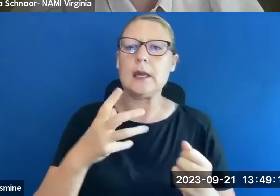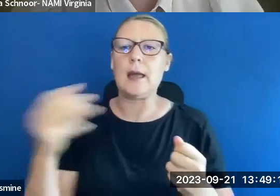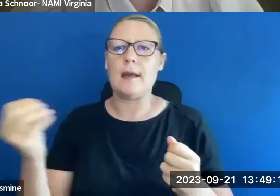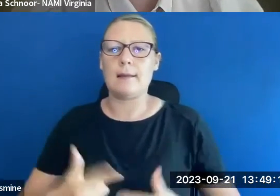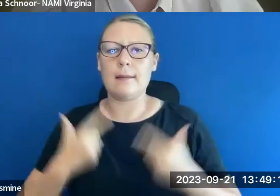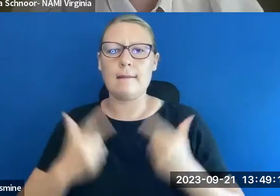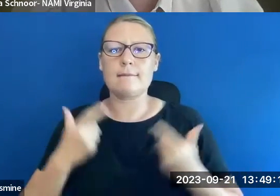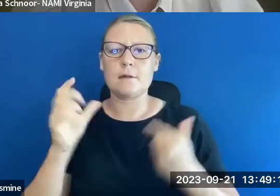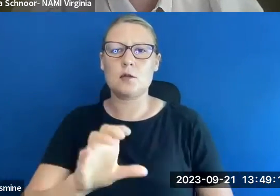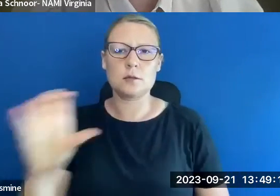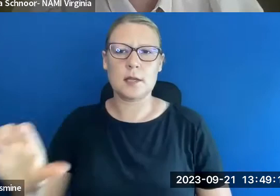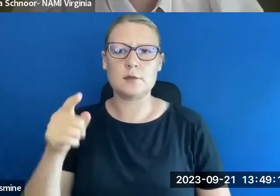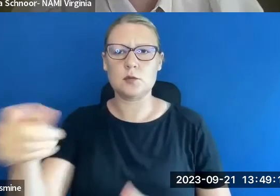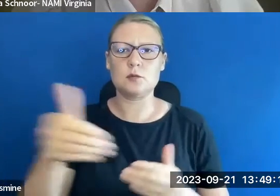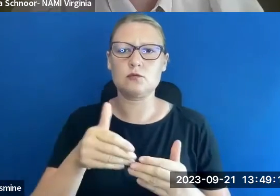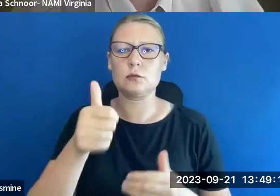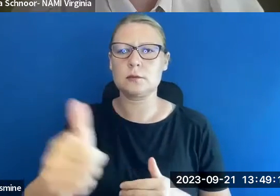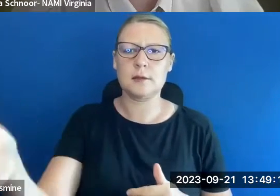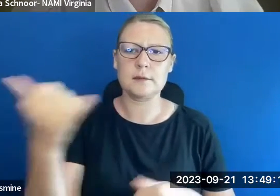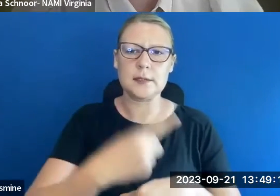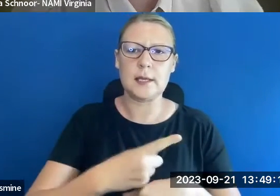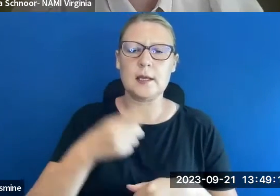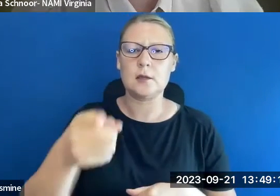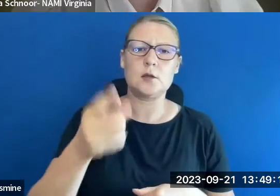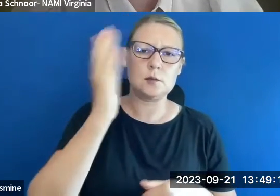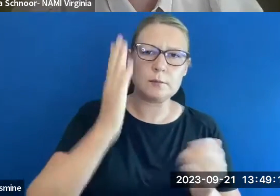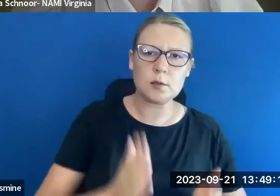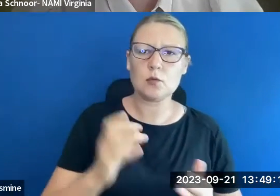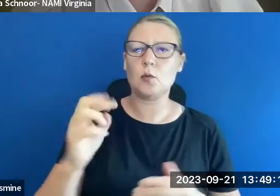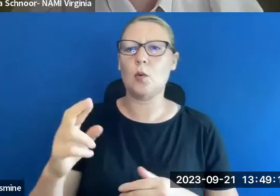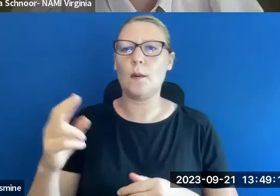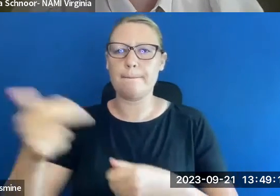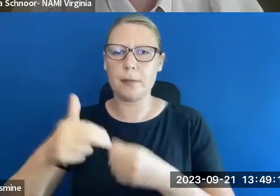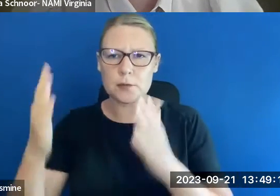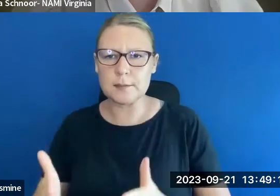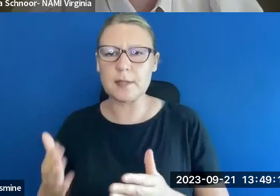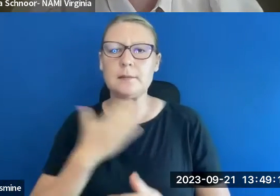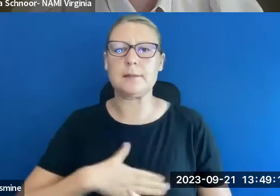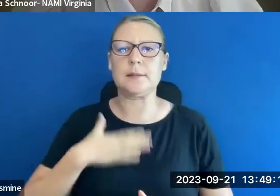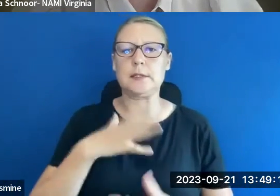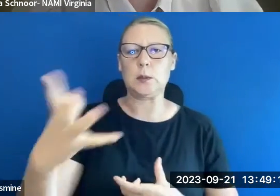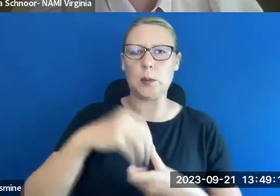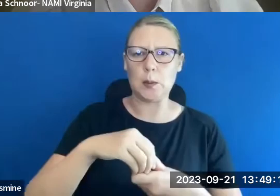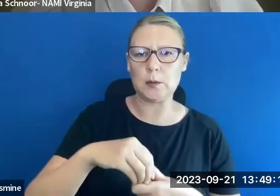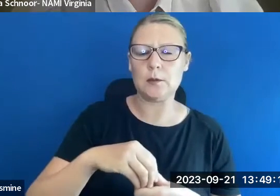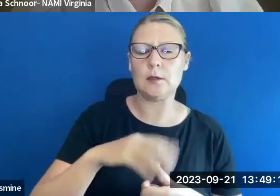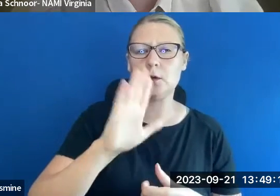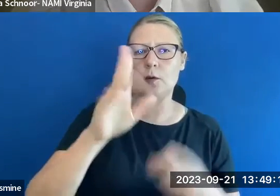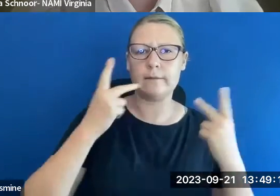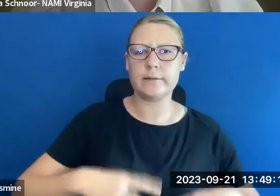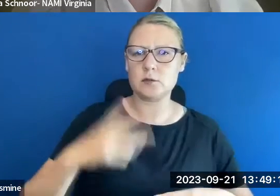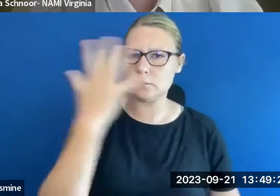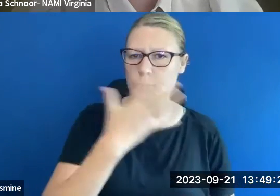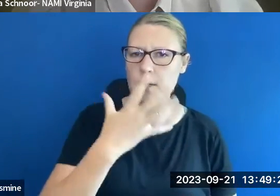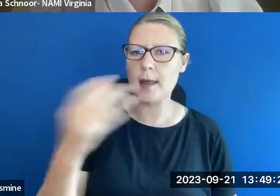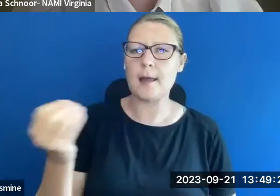you first introduce yourself today, whether as a speaker or participant later on, please include a physical description of yourself and your preferred